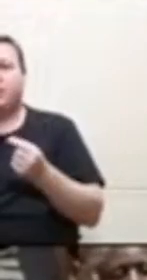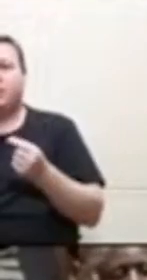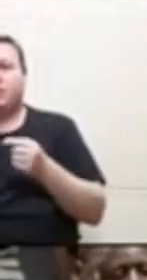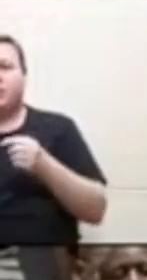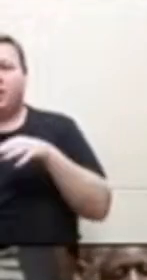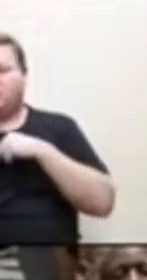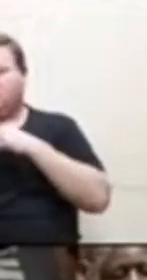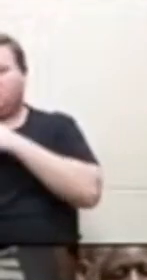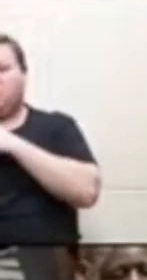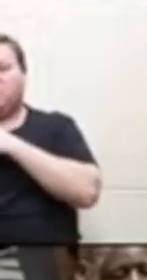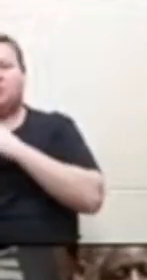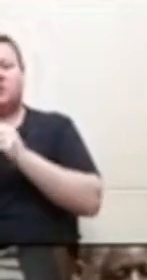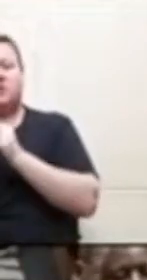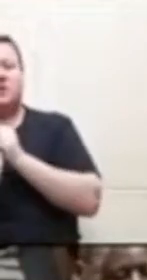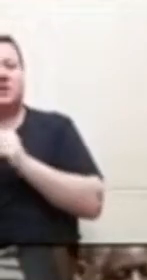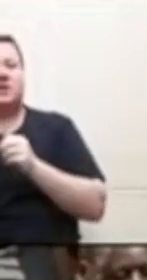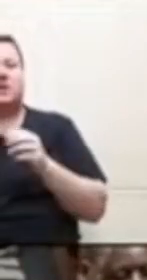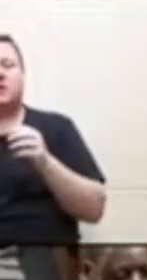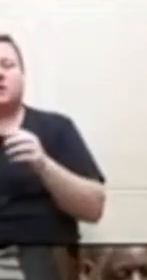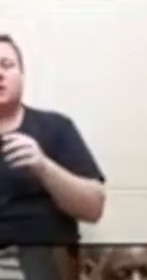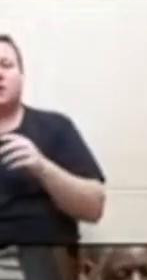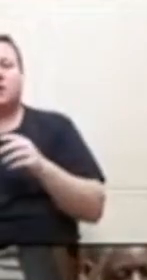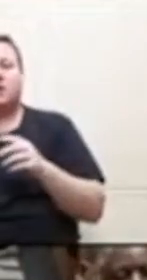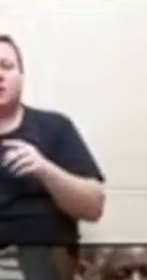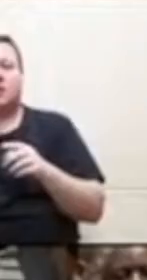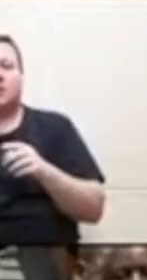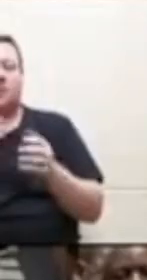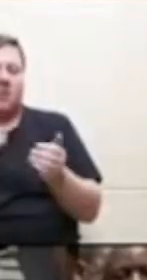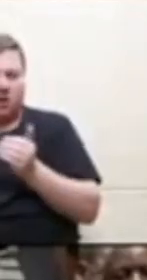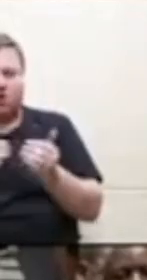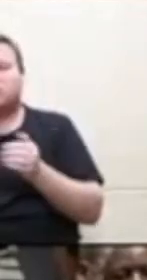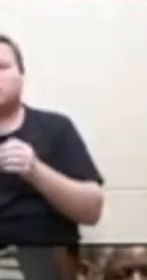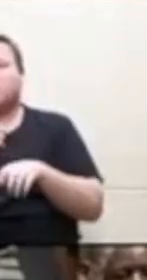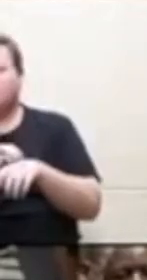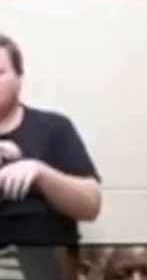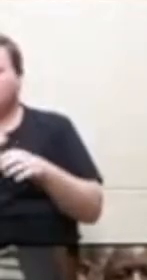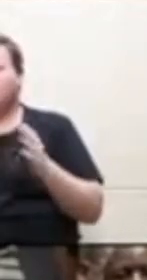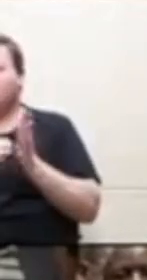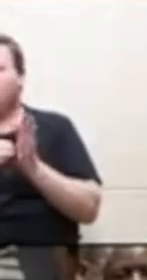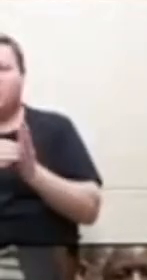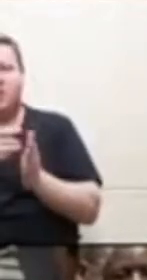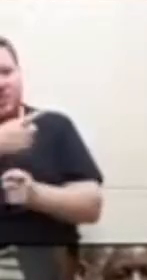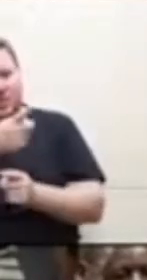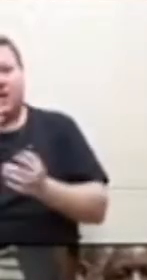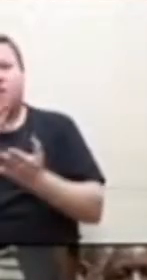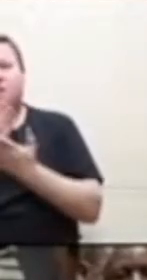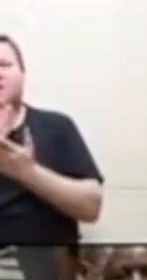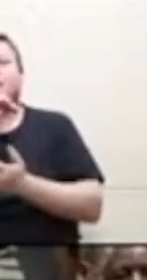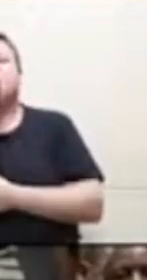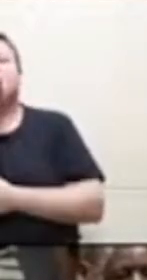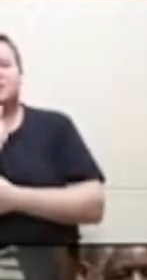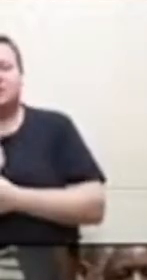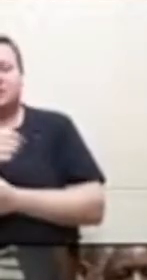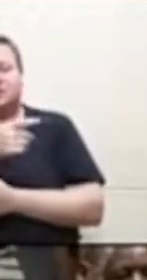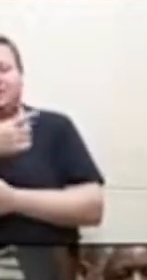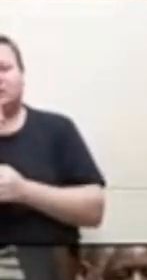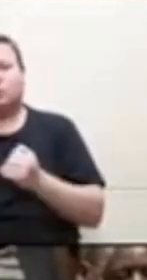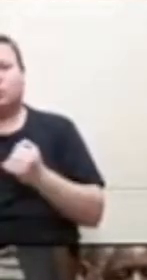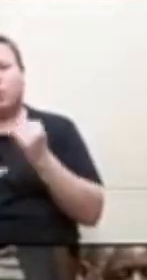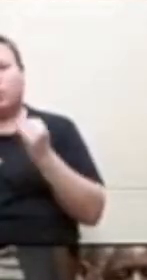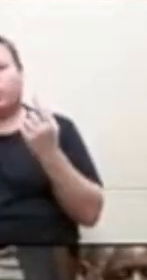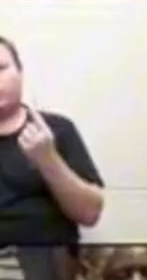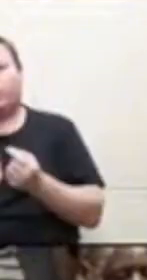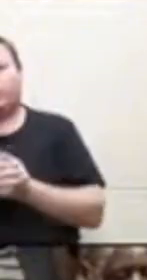and help us do this. And we are amenable to whatever recommendations they come with. The last one will be your fruitless and wasteful